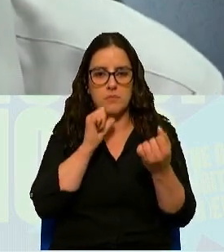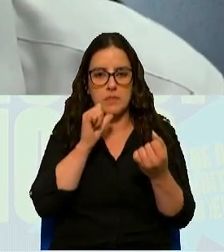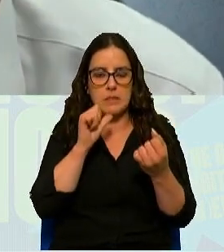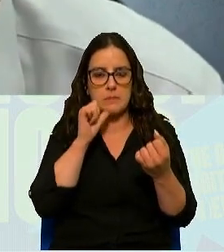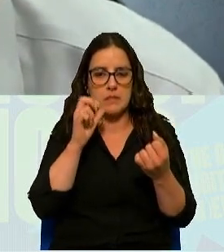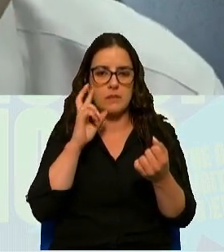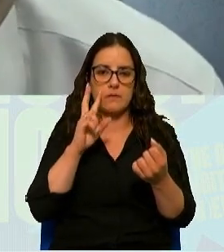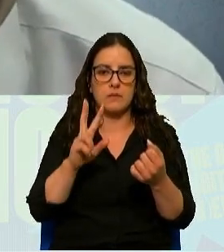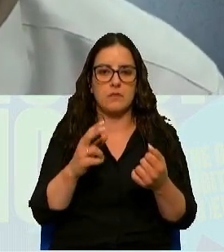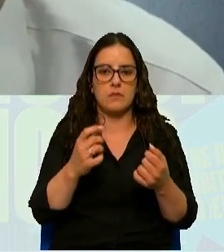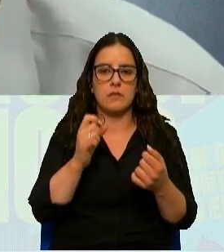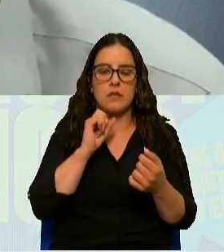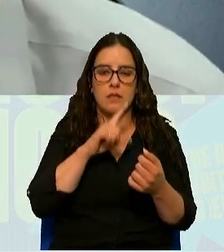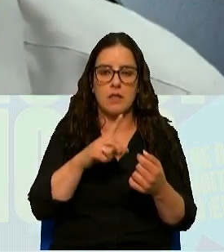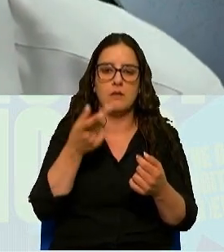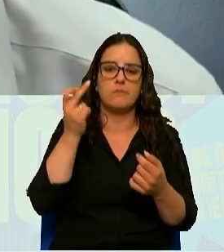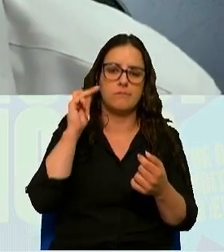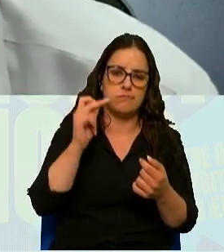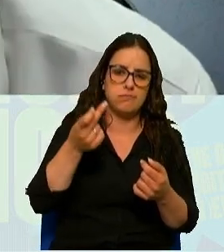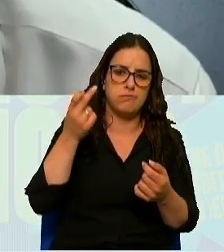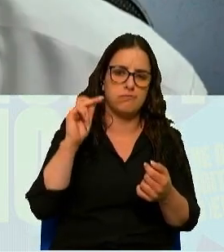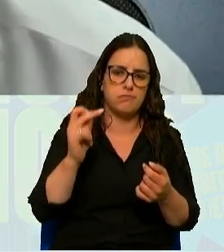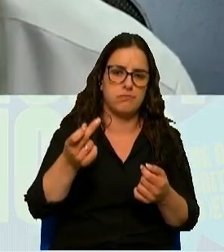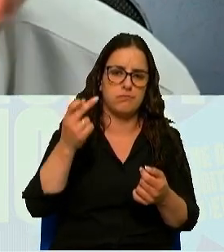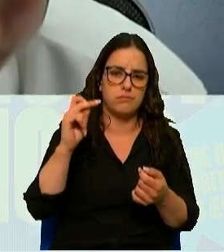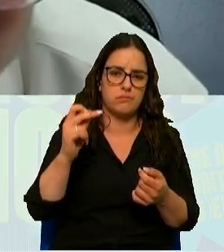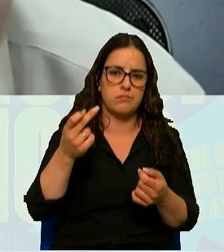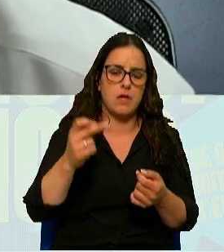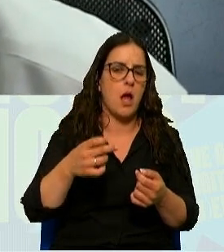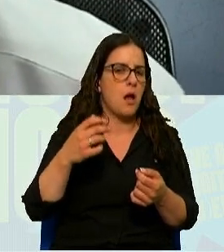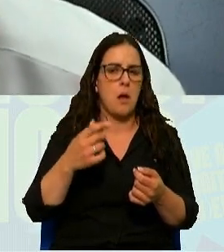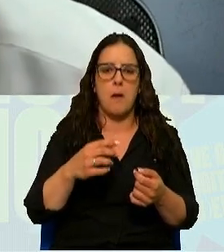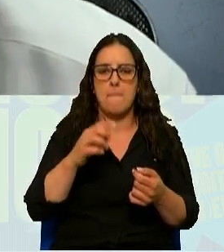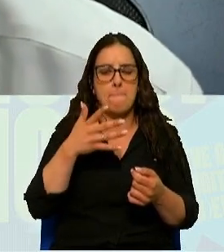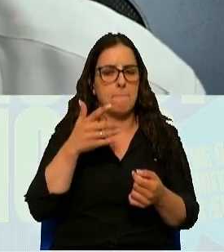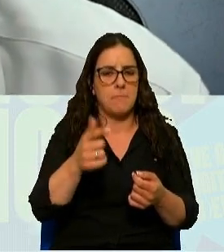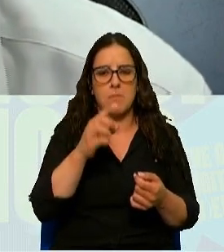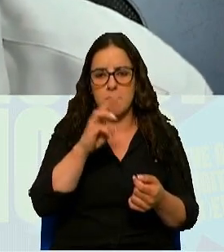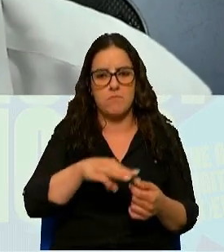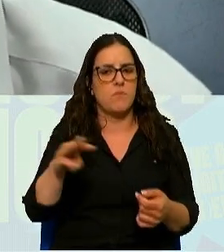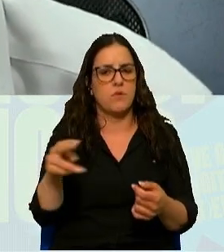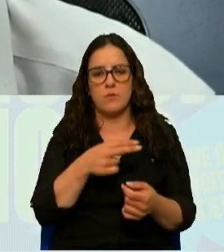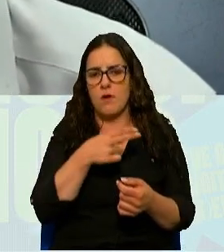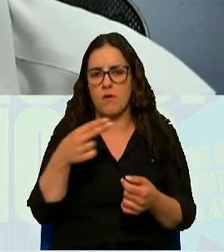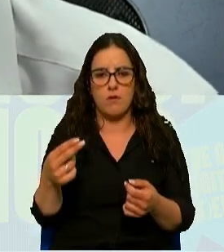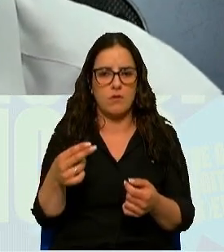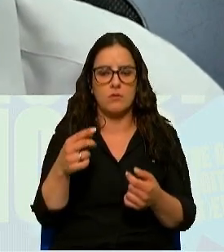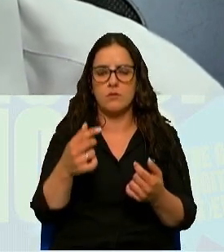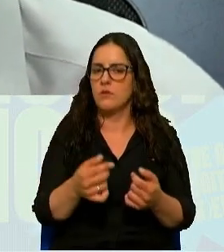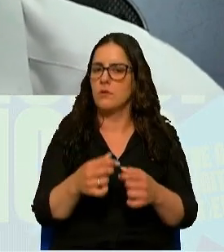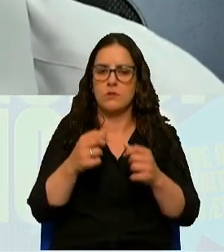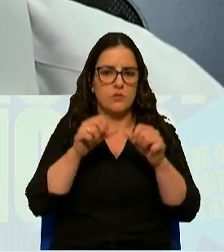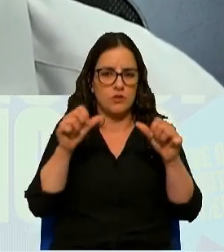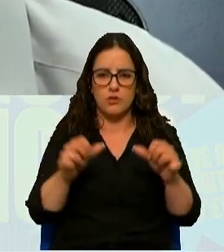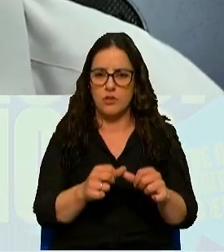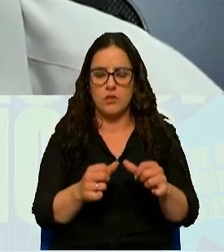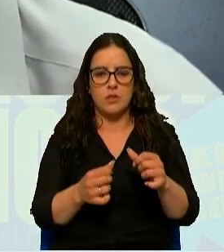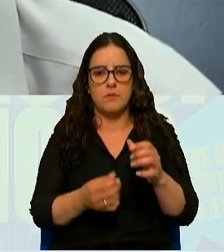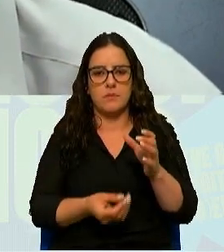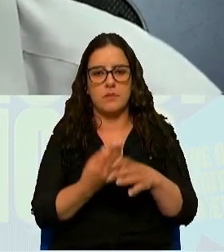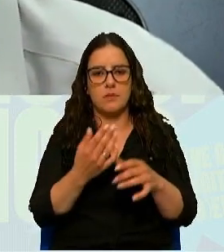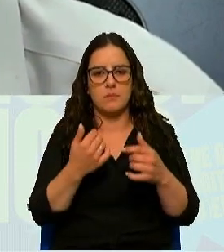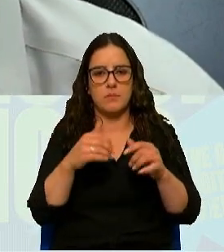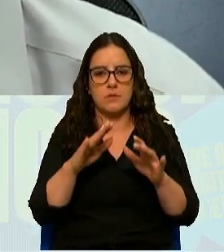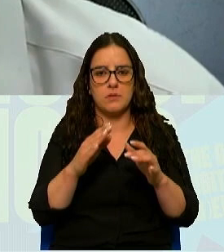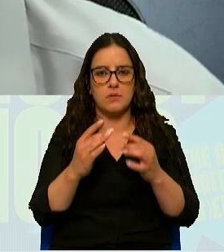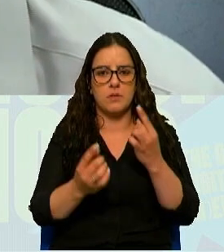years and years and billions of euros of R&D money showing your system everything. But within a few minutes on the